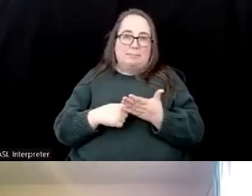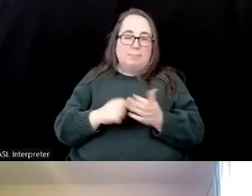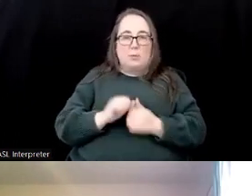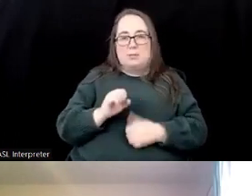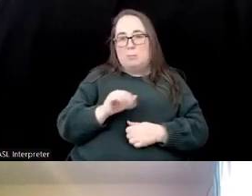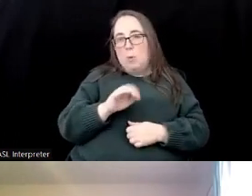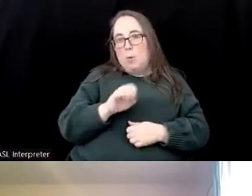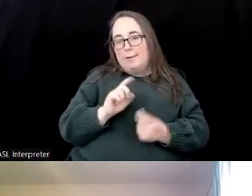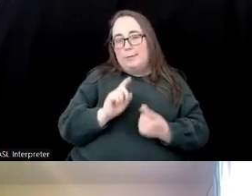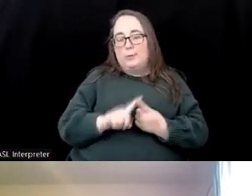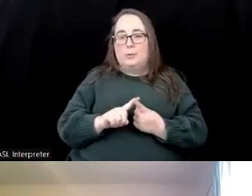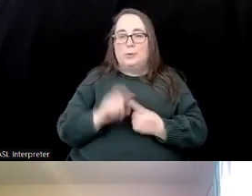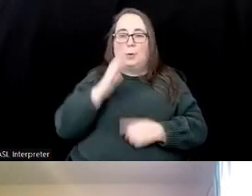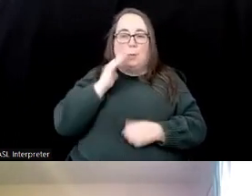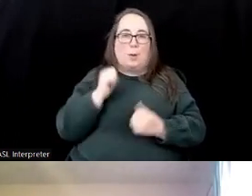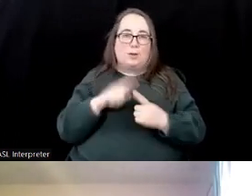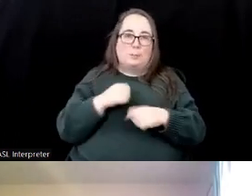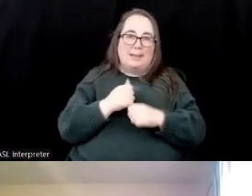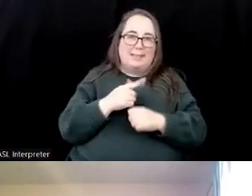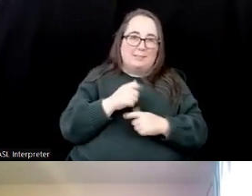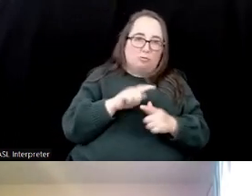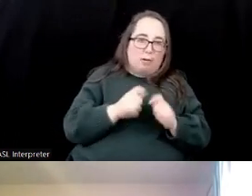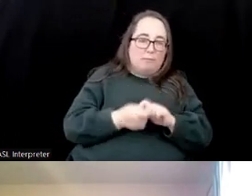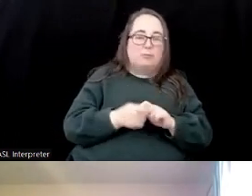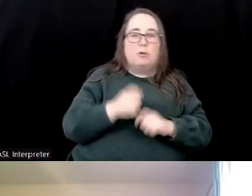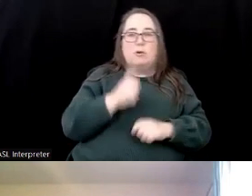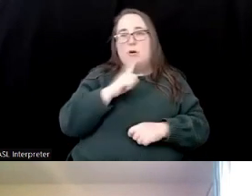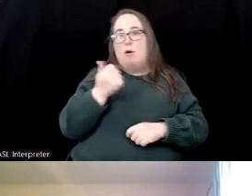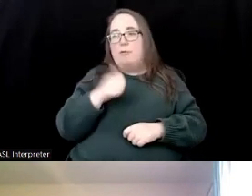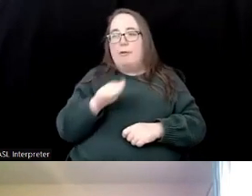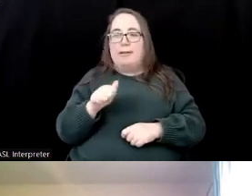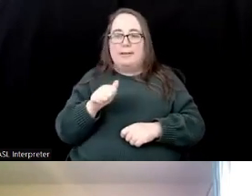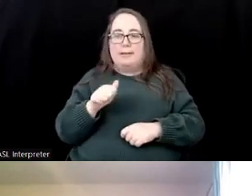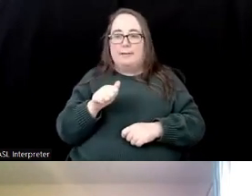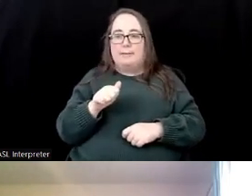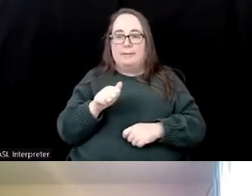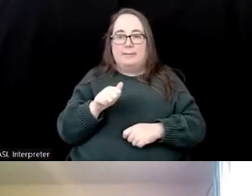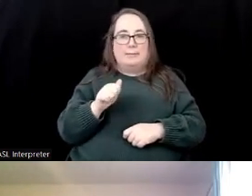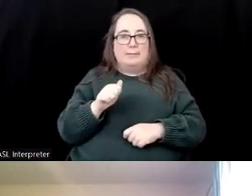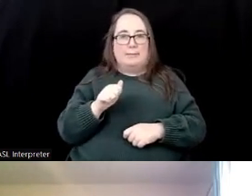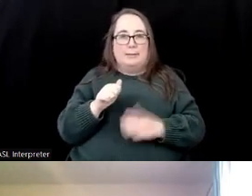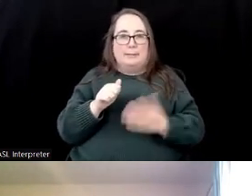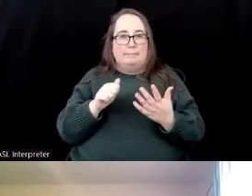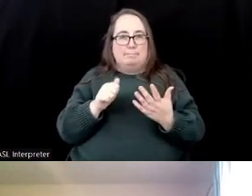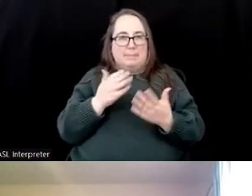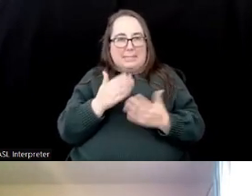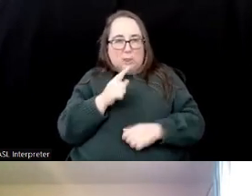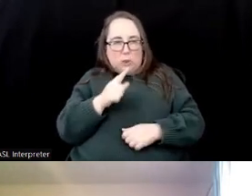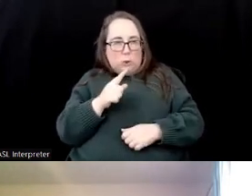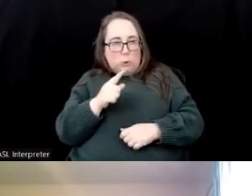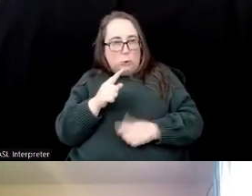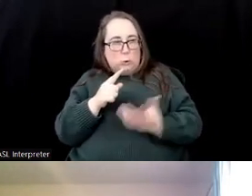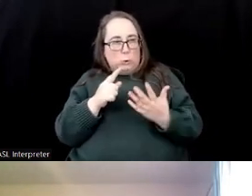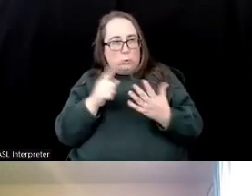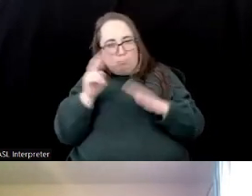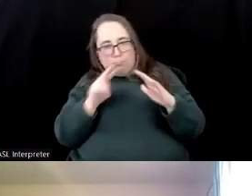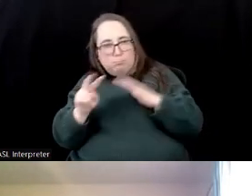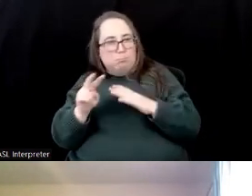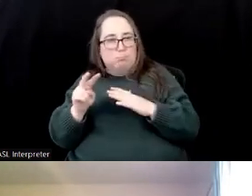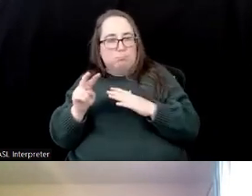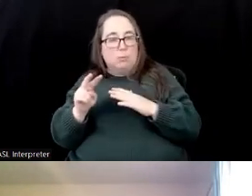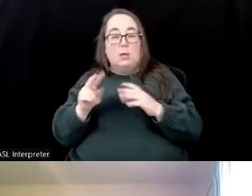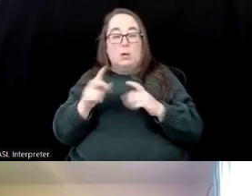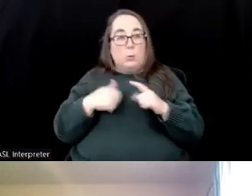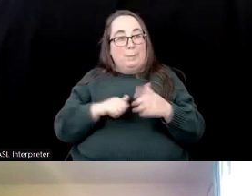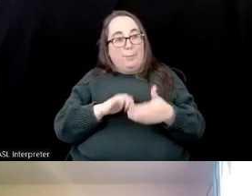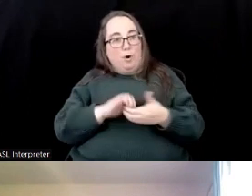to we want to make this change. Are there any unforeseen complications that you can think of? We partner in making these decisions, but